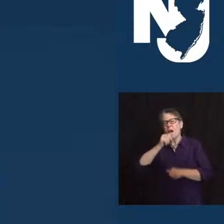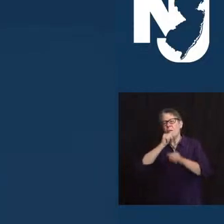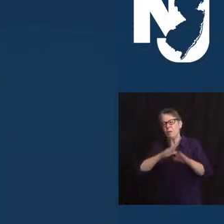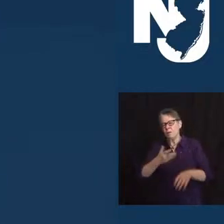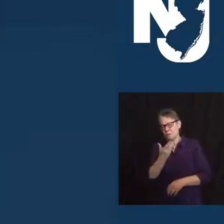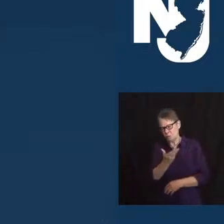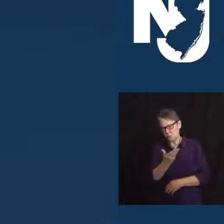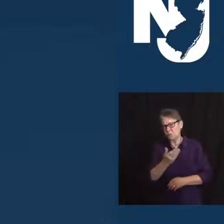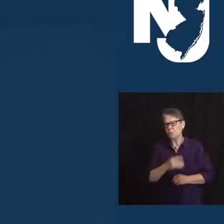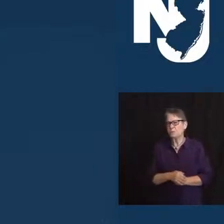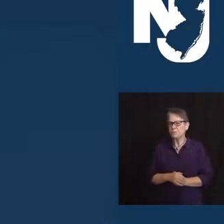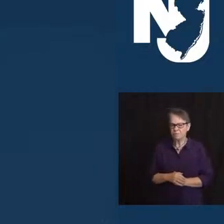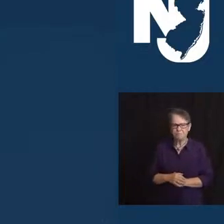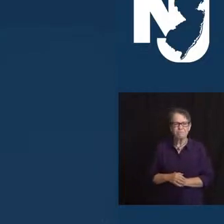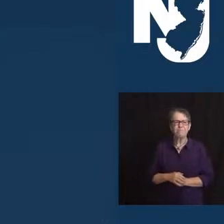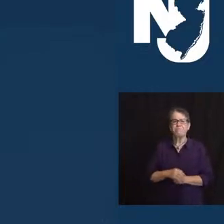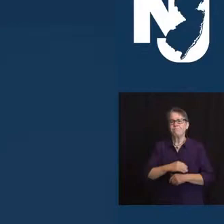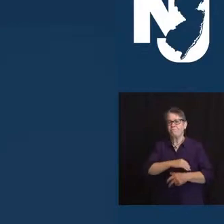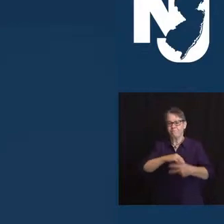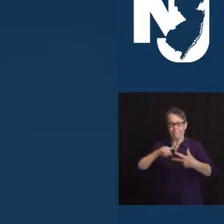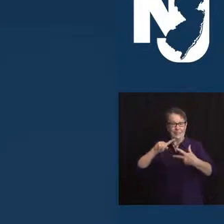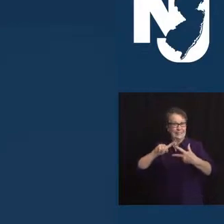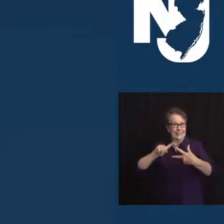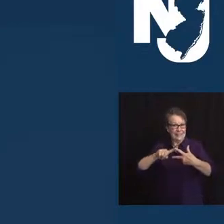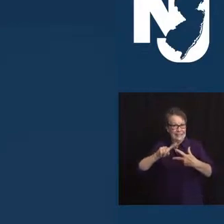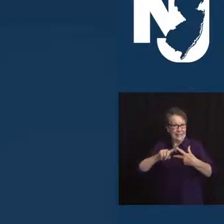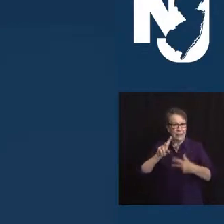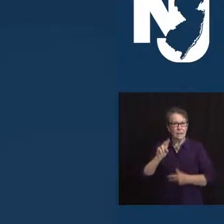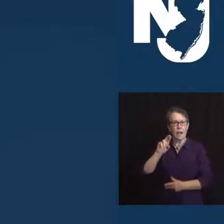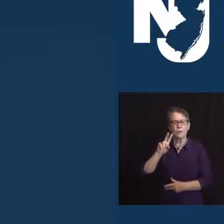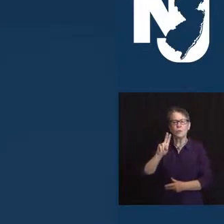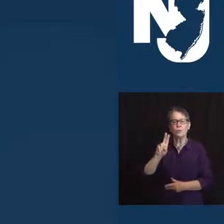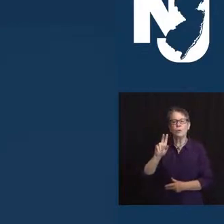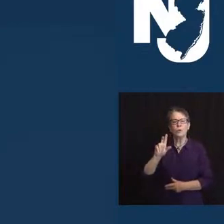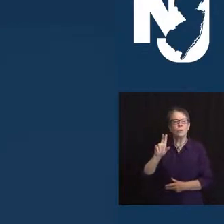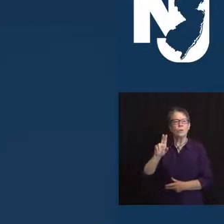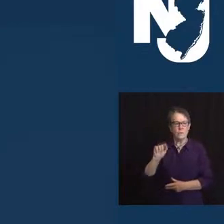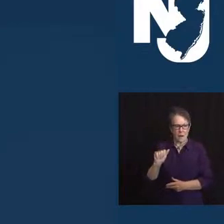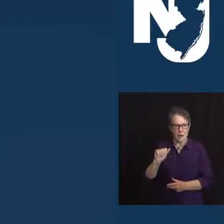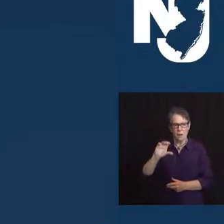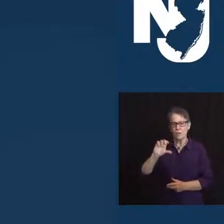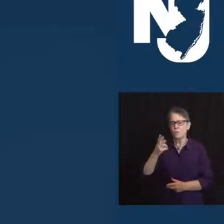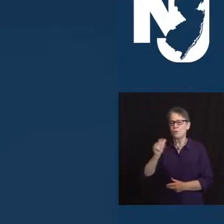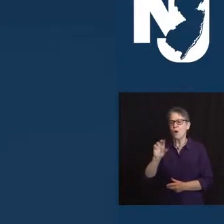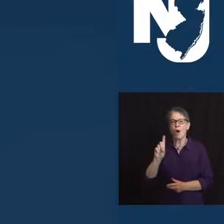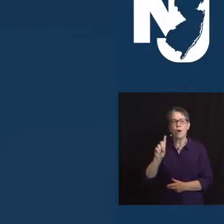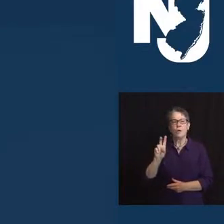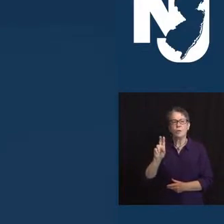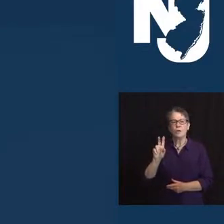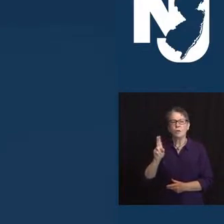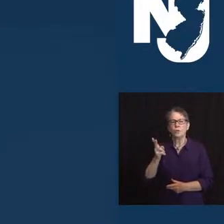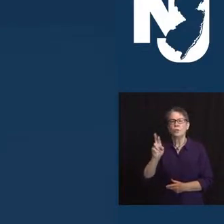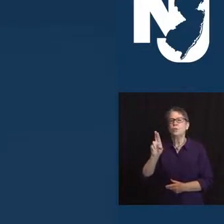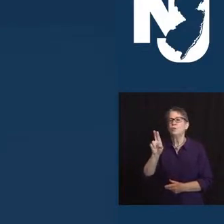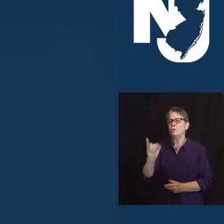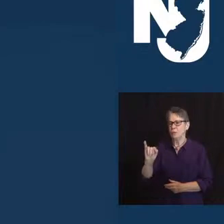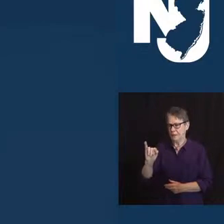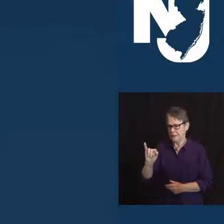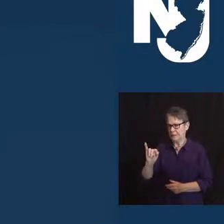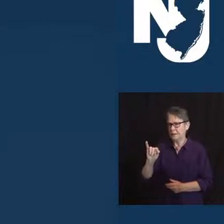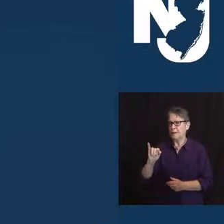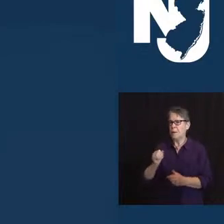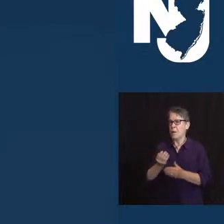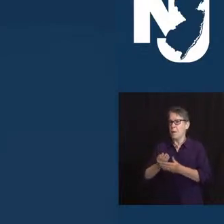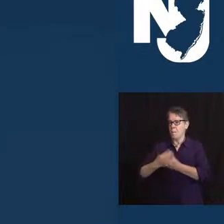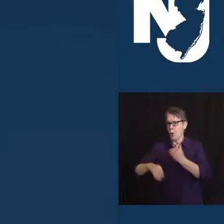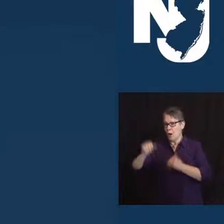Next up, we honor Dr. Uma Chowdhury from Ridgewood. Born and educated as a doctor in her native India, she